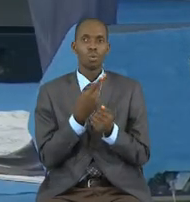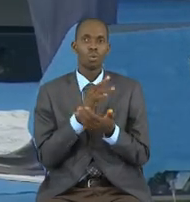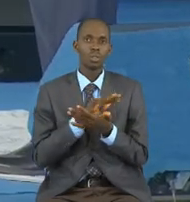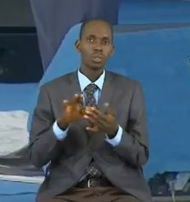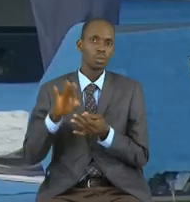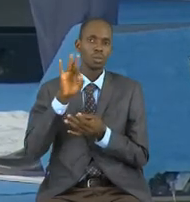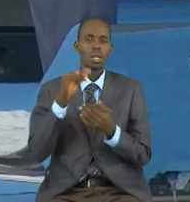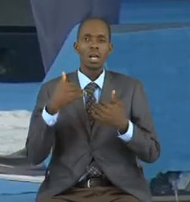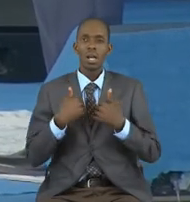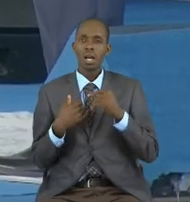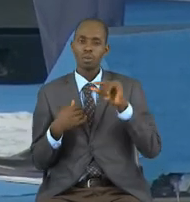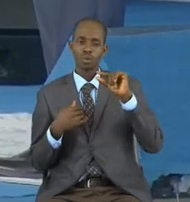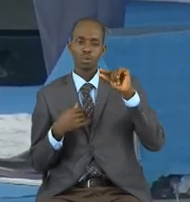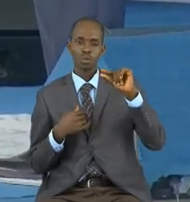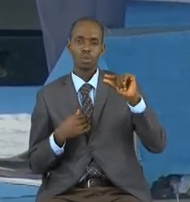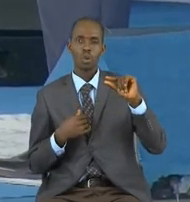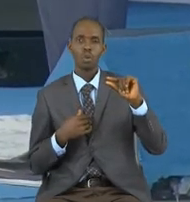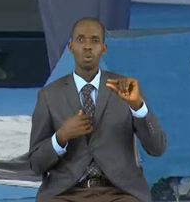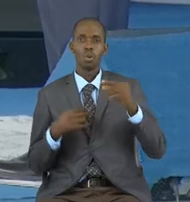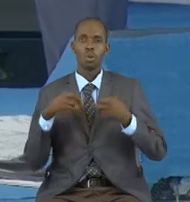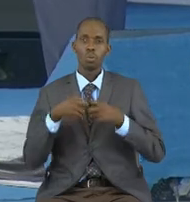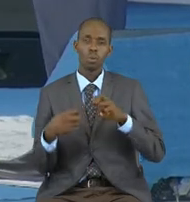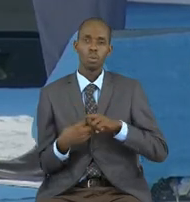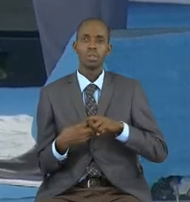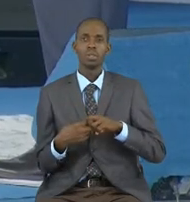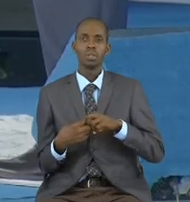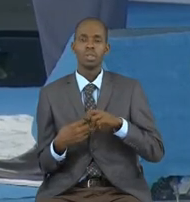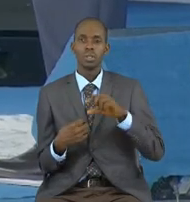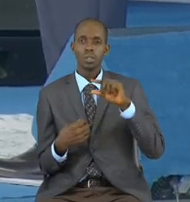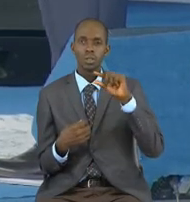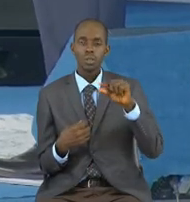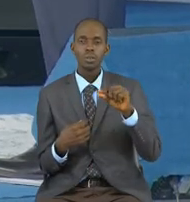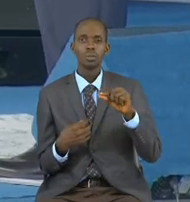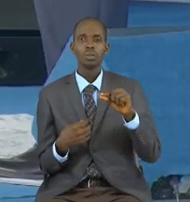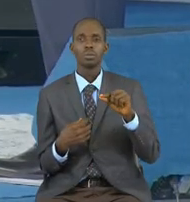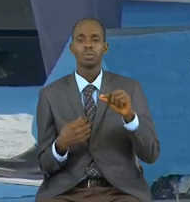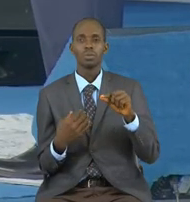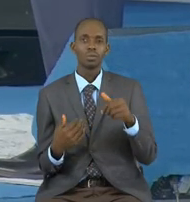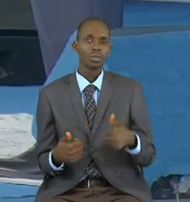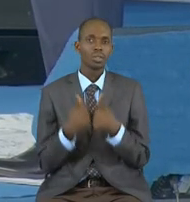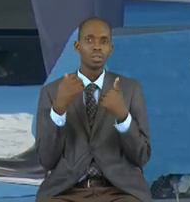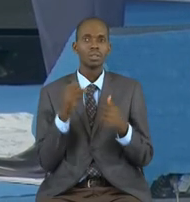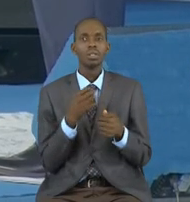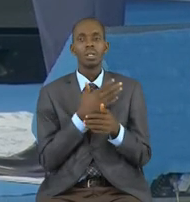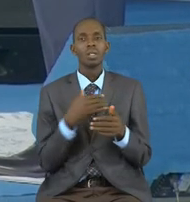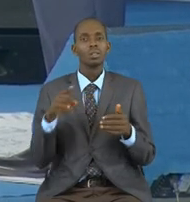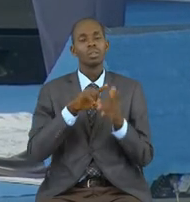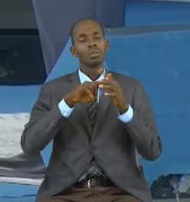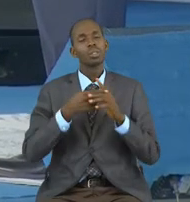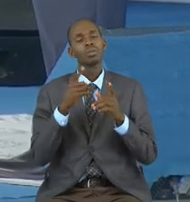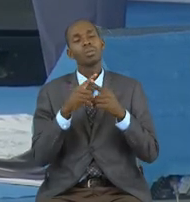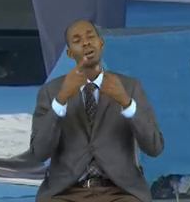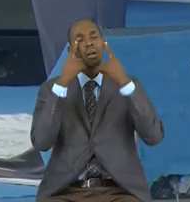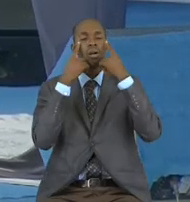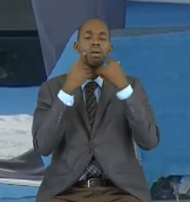problem, local problem, a little storm in their cup of tea. And then they cry and cry and